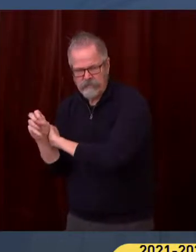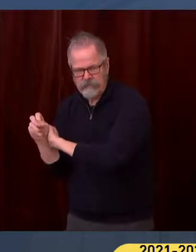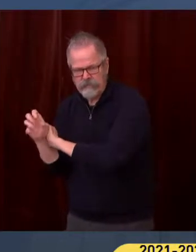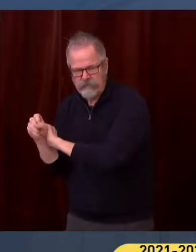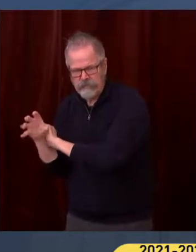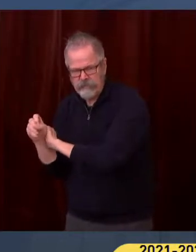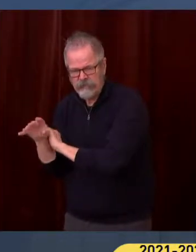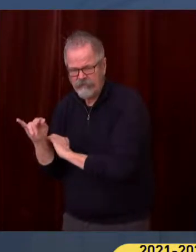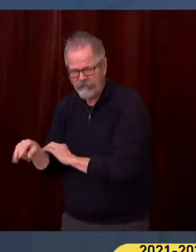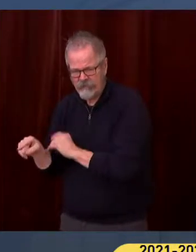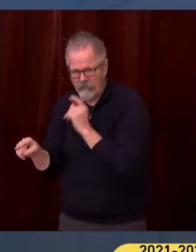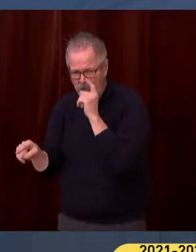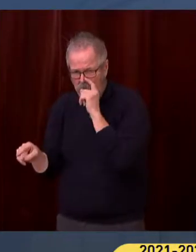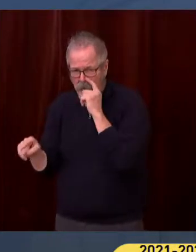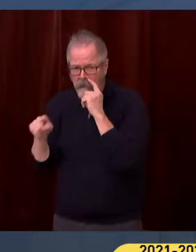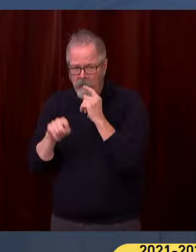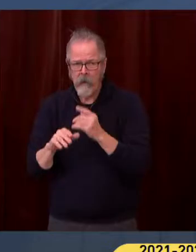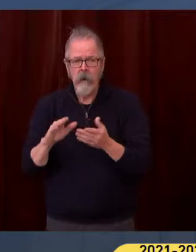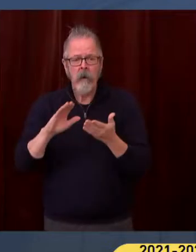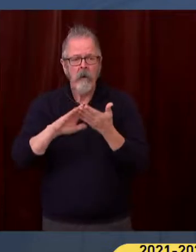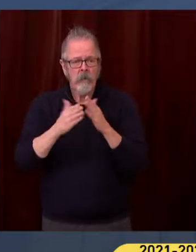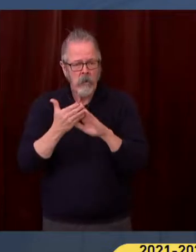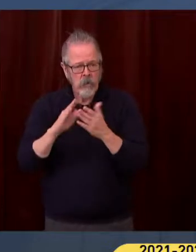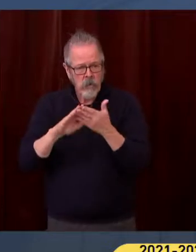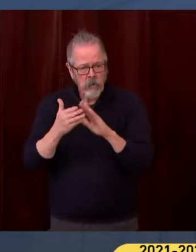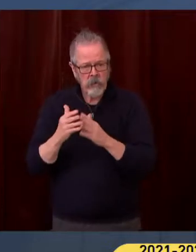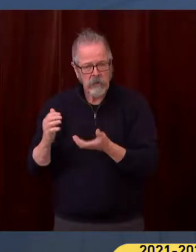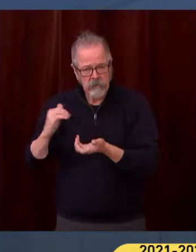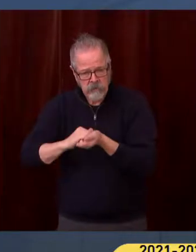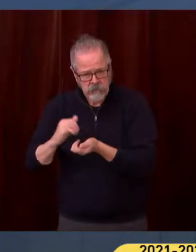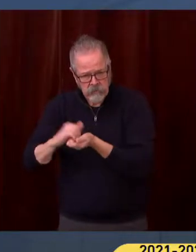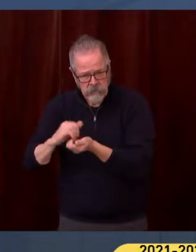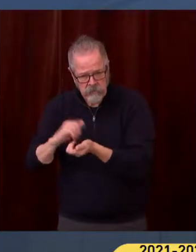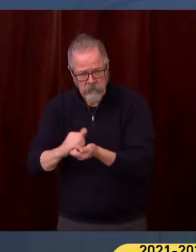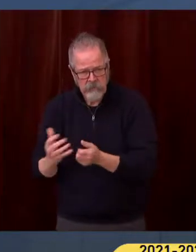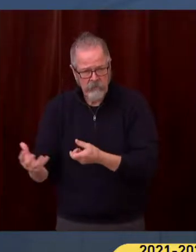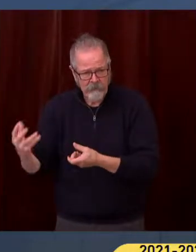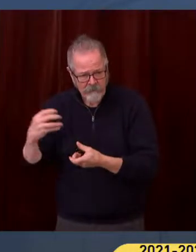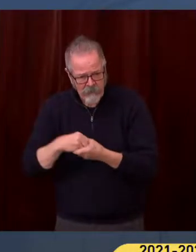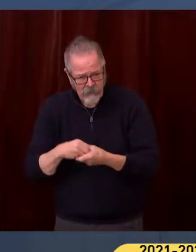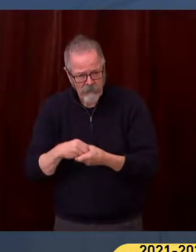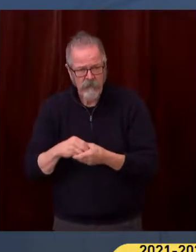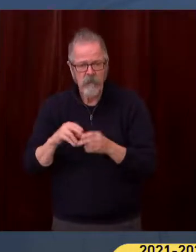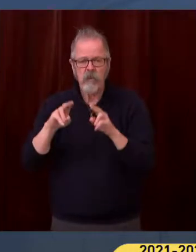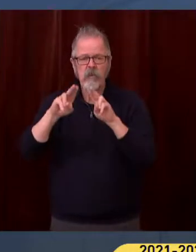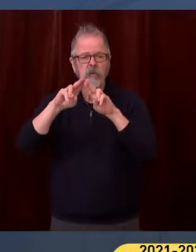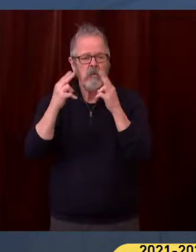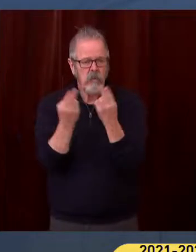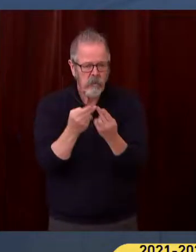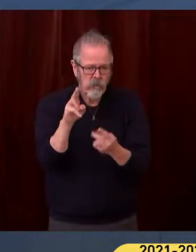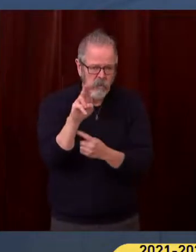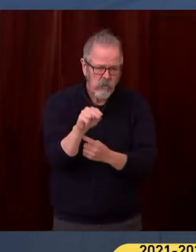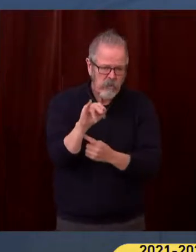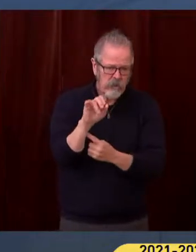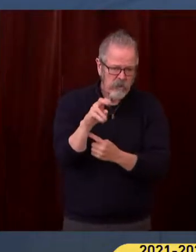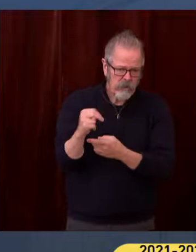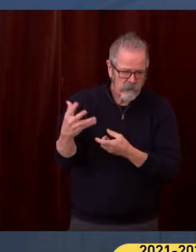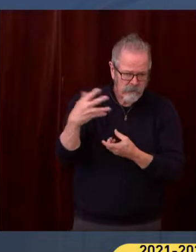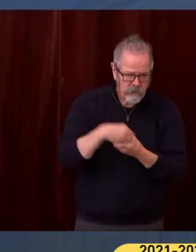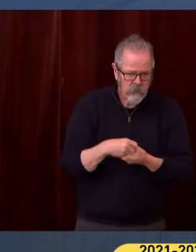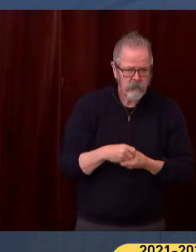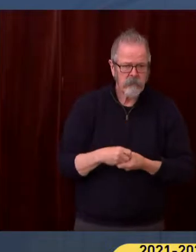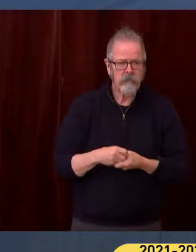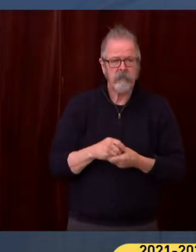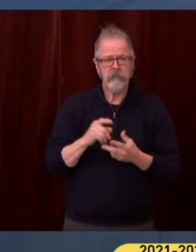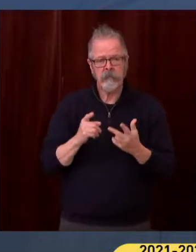process and how we implement, including our labor partners. And that puts strategic investments in an economic